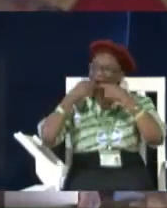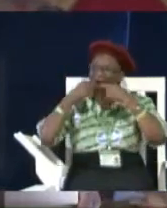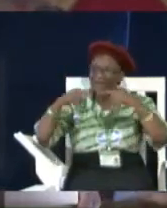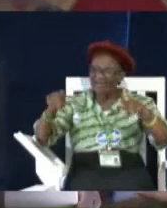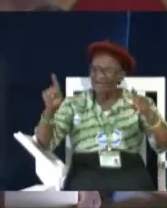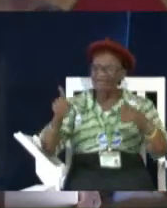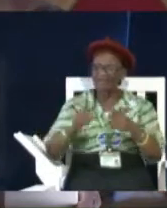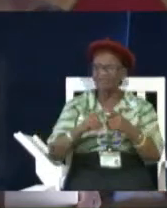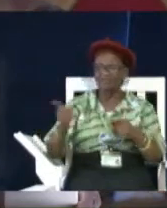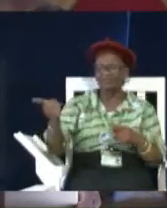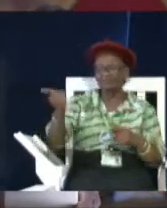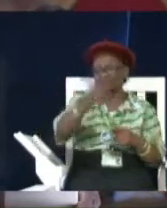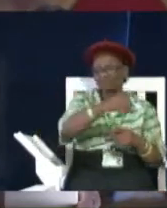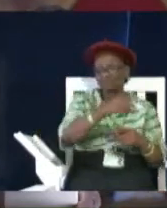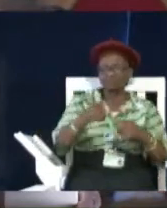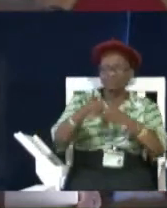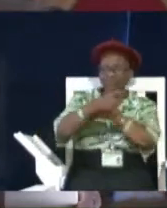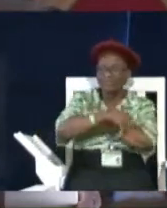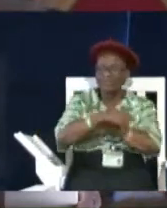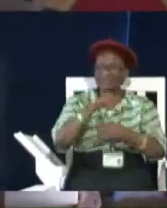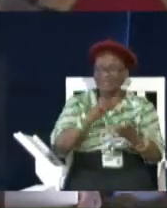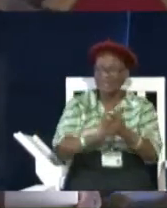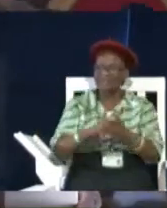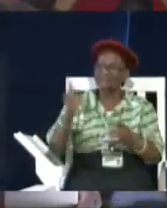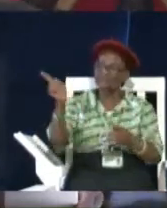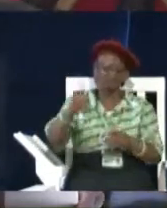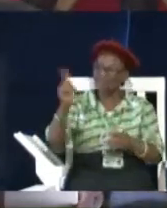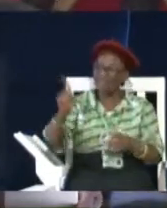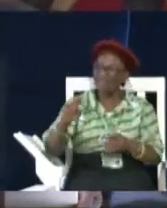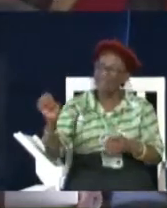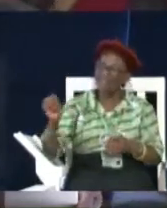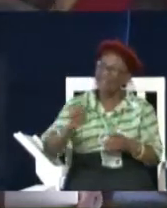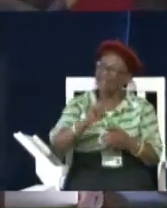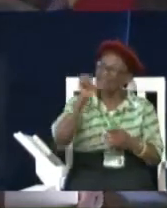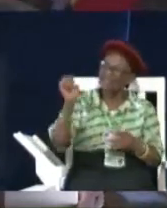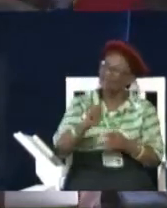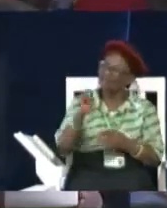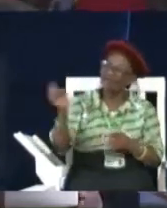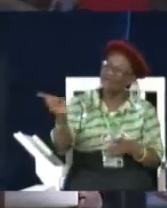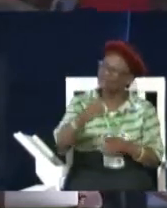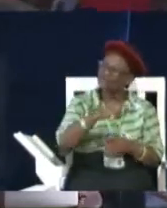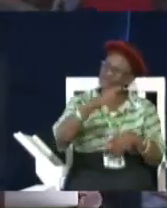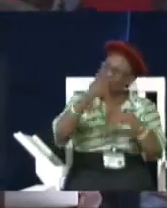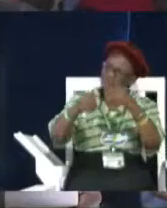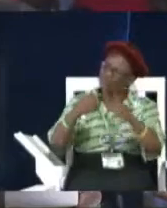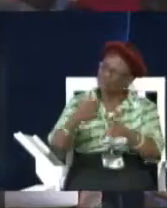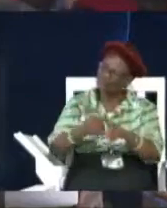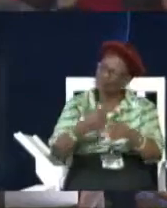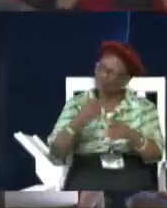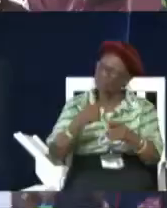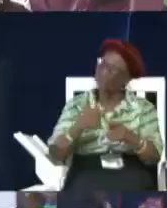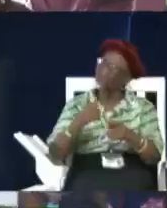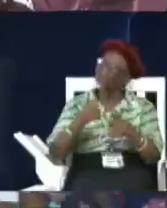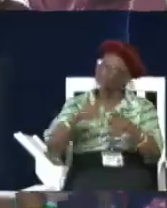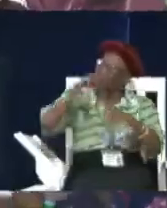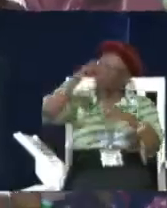go from tonight, wherever there is sorrow, it will change to